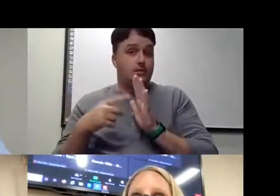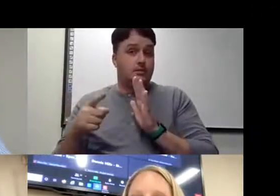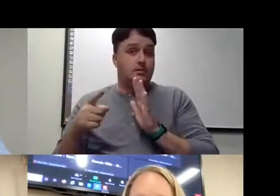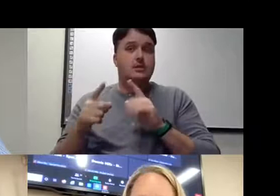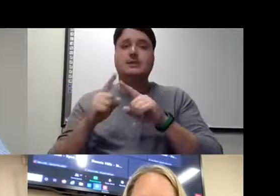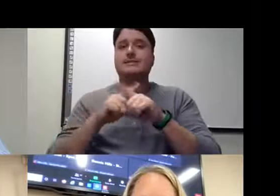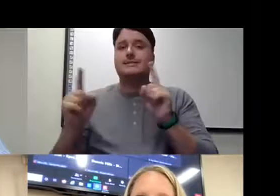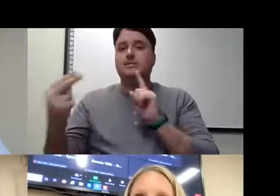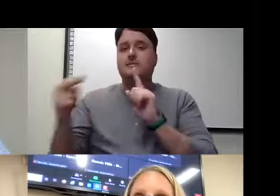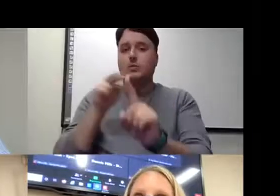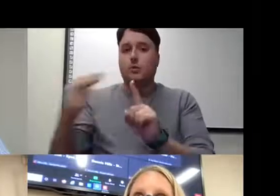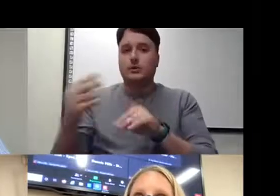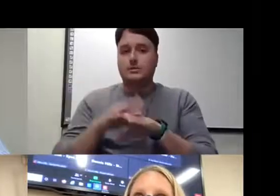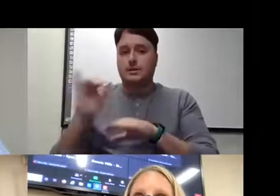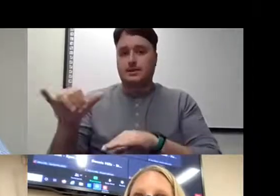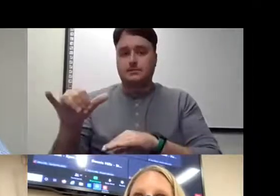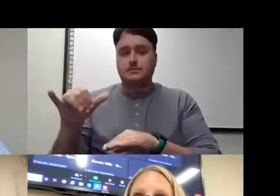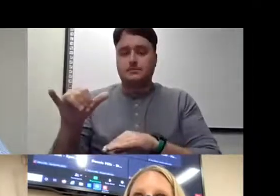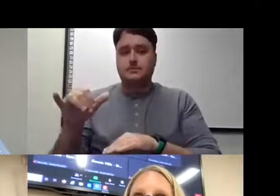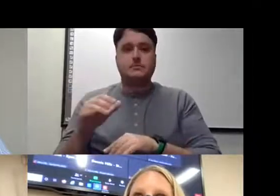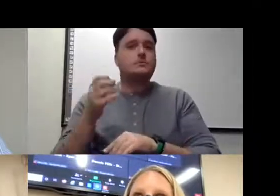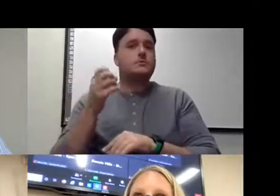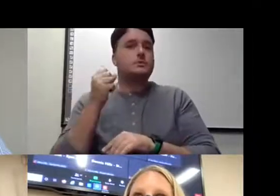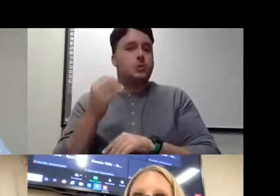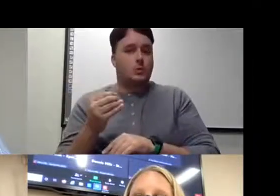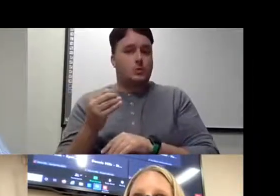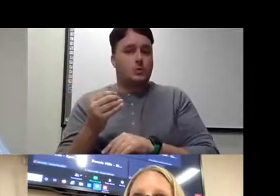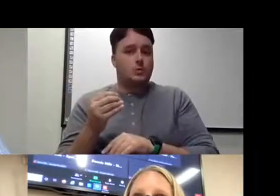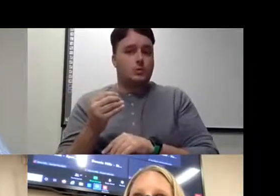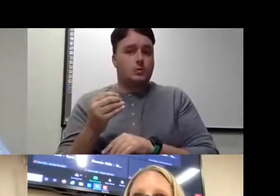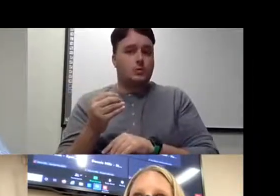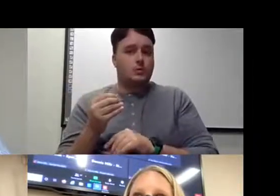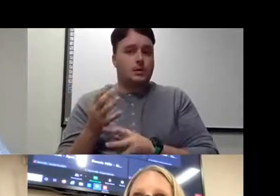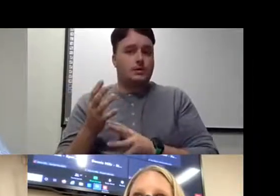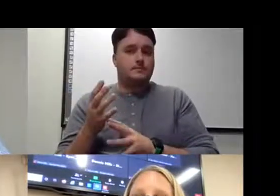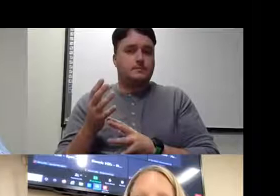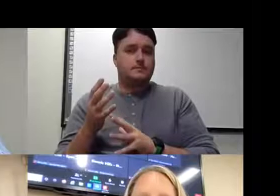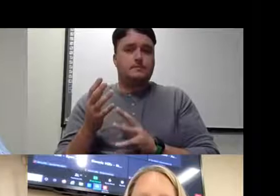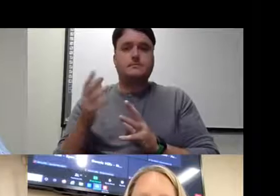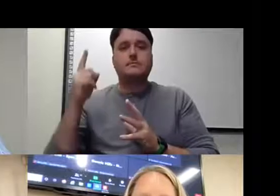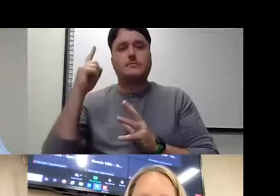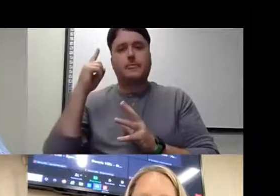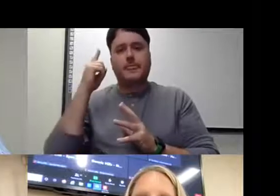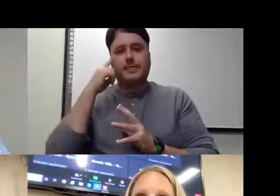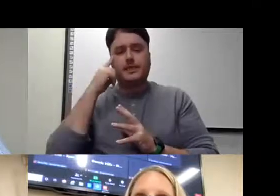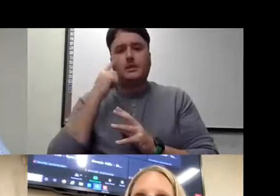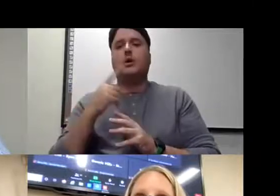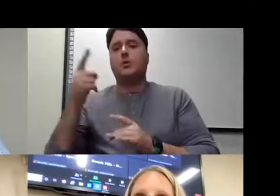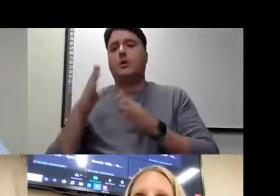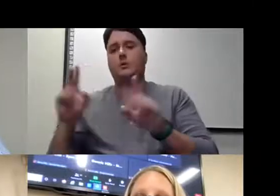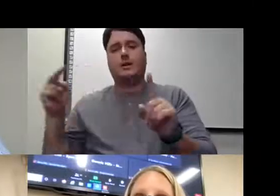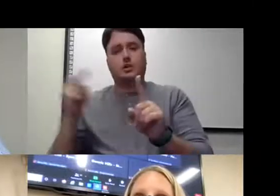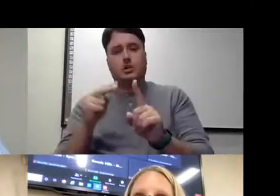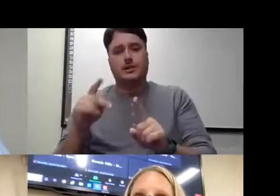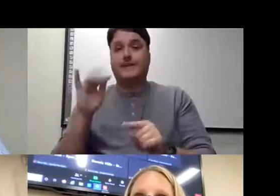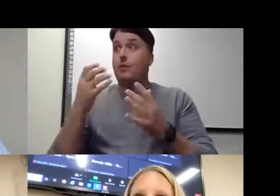different viewpoints on that, and so you know, I think one way to look at it, I mean, if you were to bid